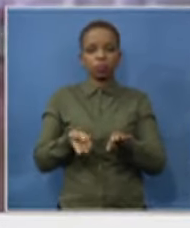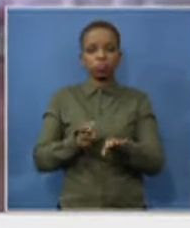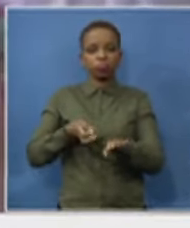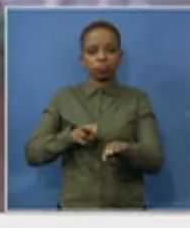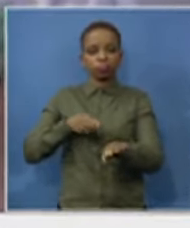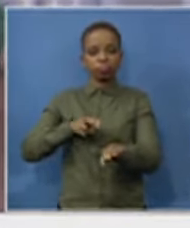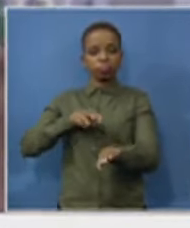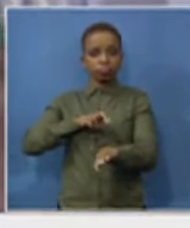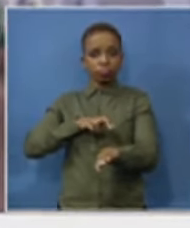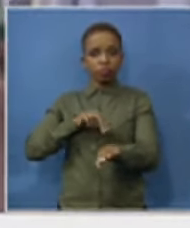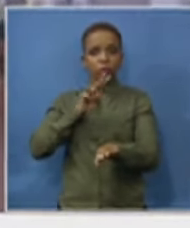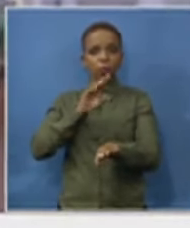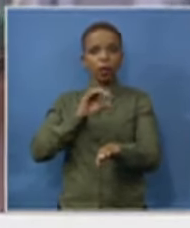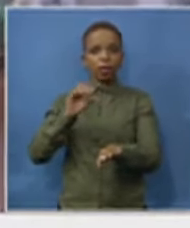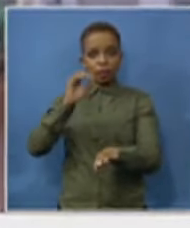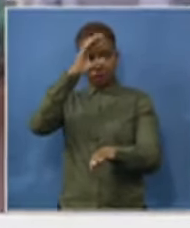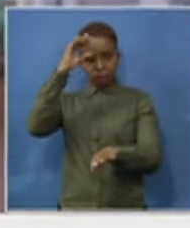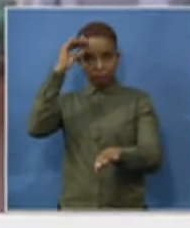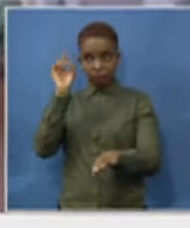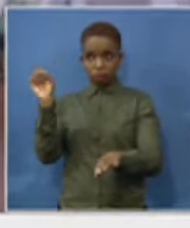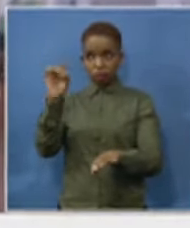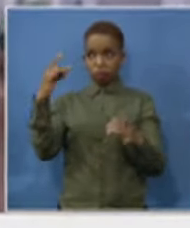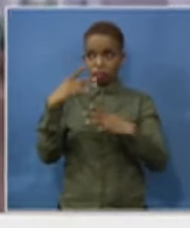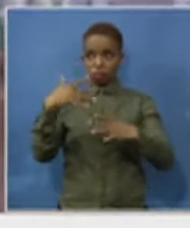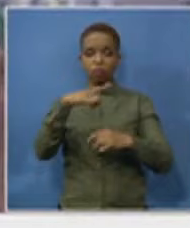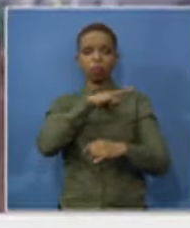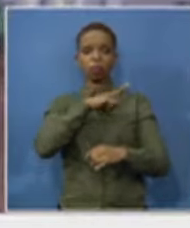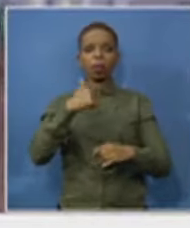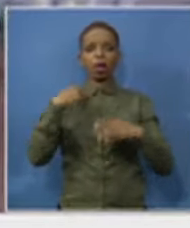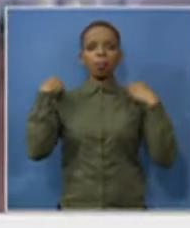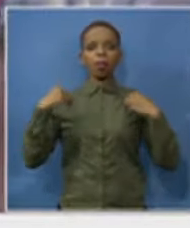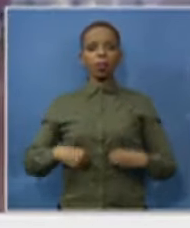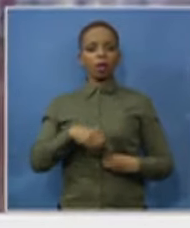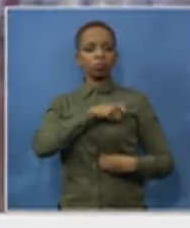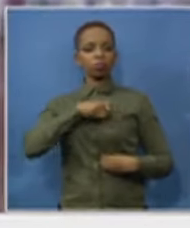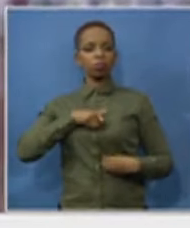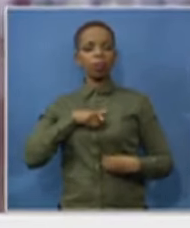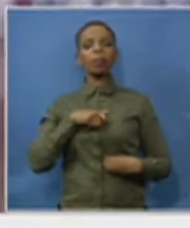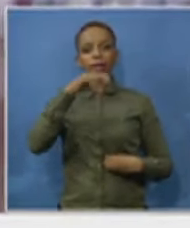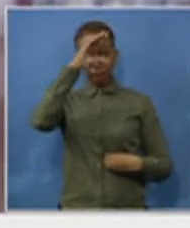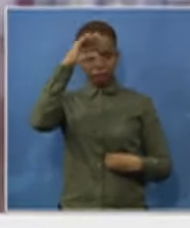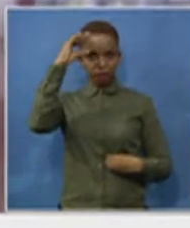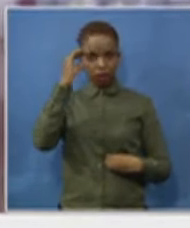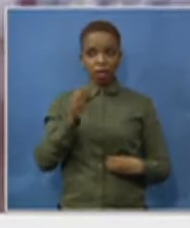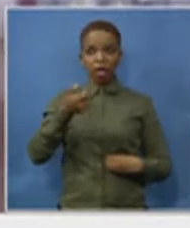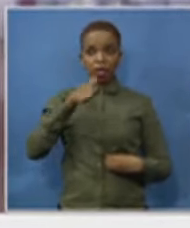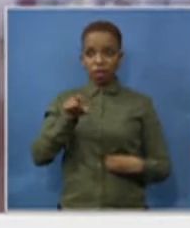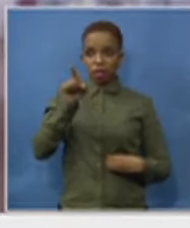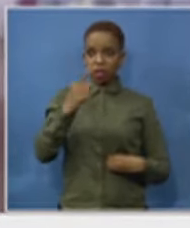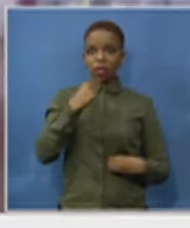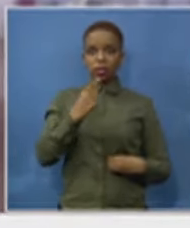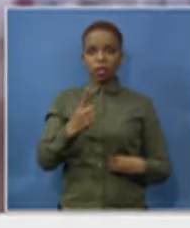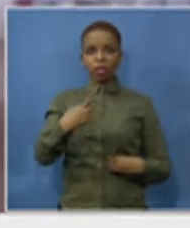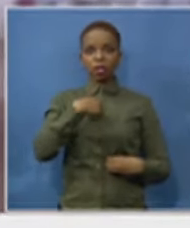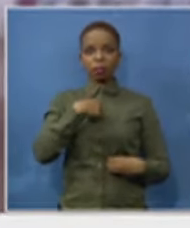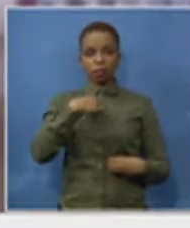passengers were extremely shocked because I was wearing a shirt written nursing. Then someone said our contaminated ones got on